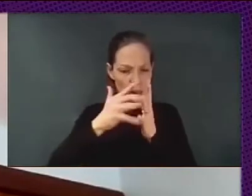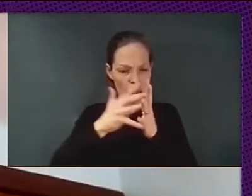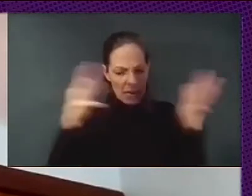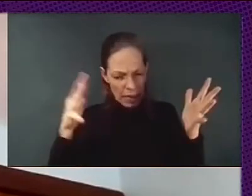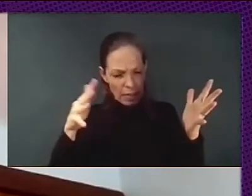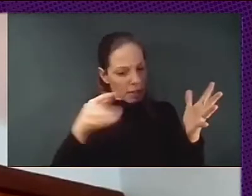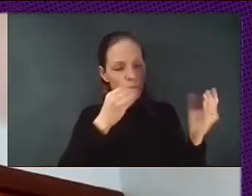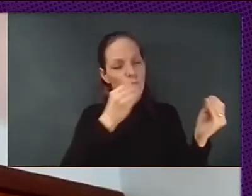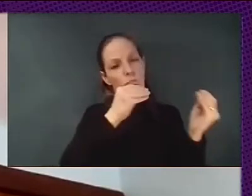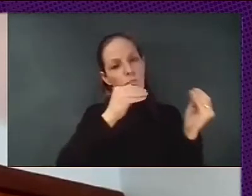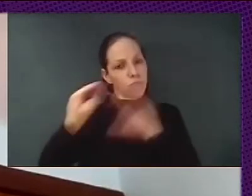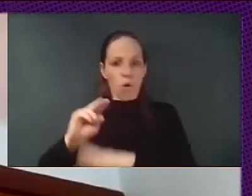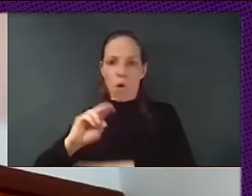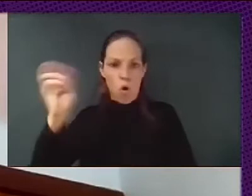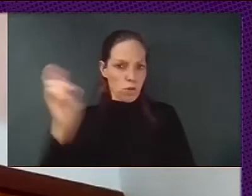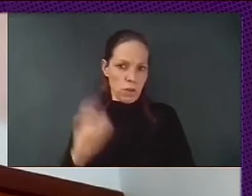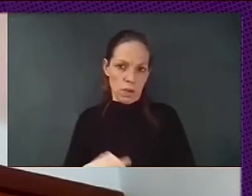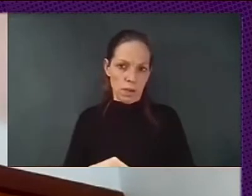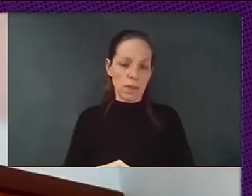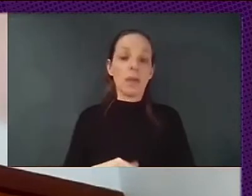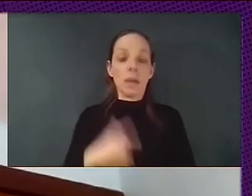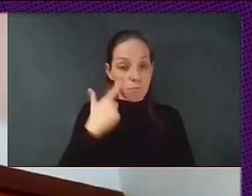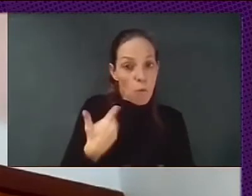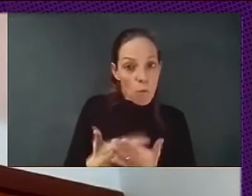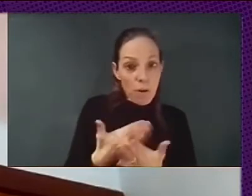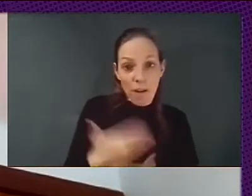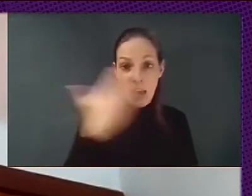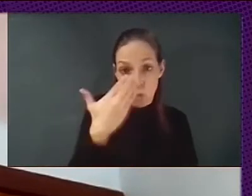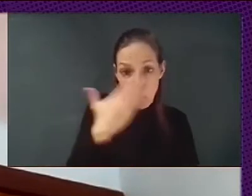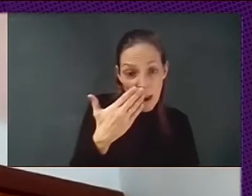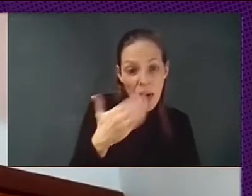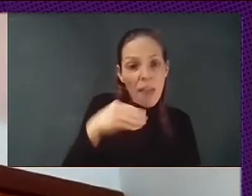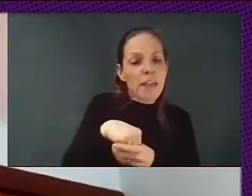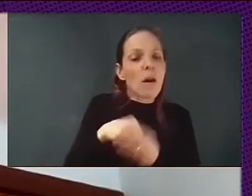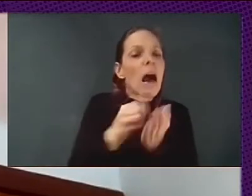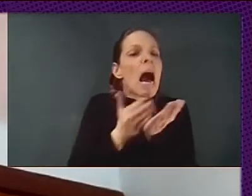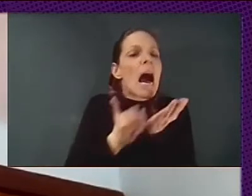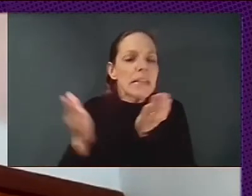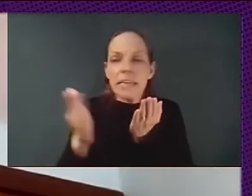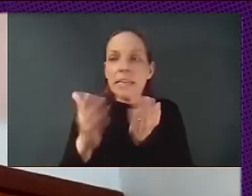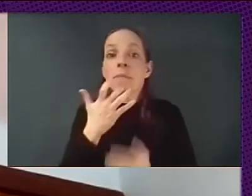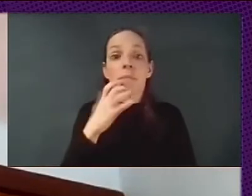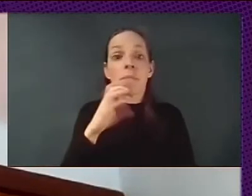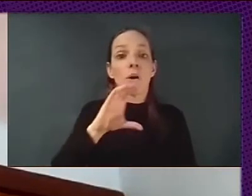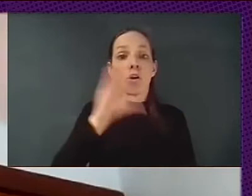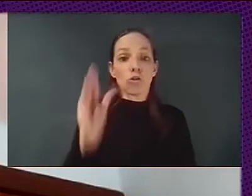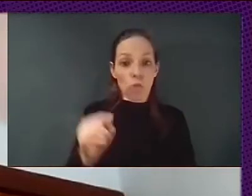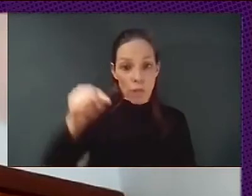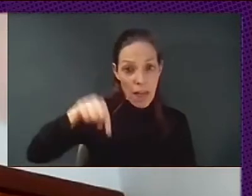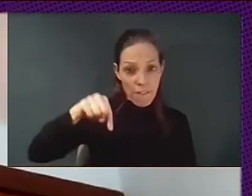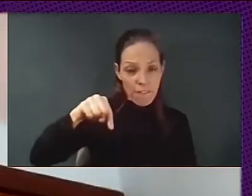that I put out in South Africa called People's Tech for People's Power. It goes through, it's designed for